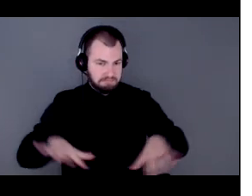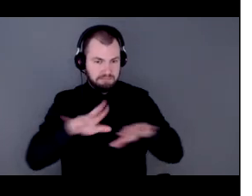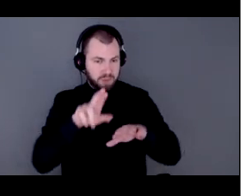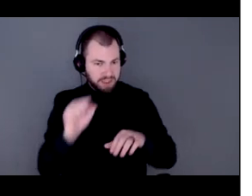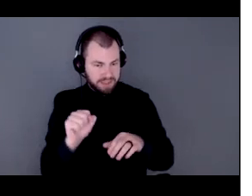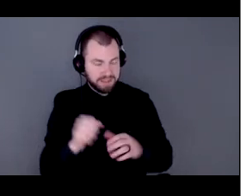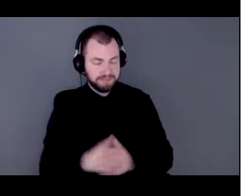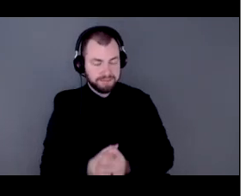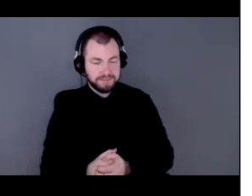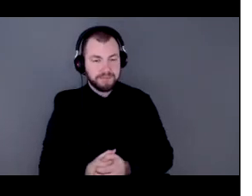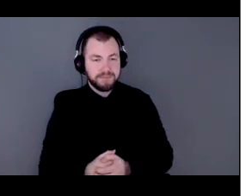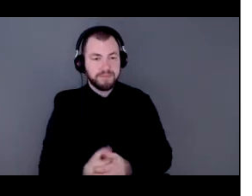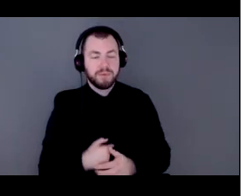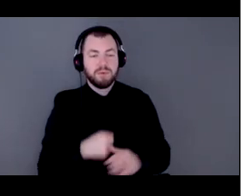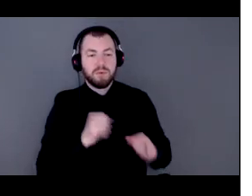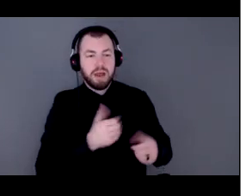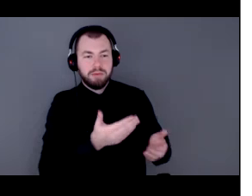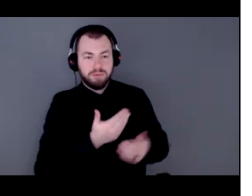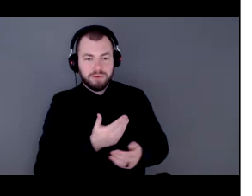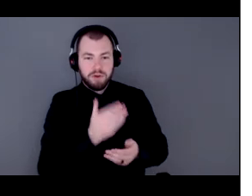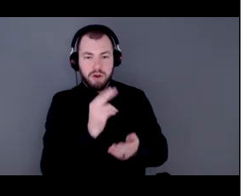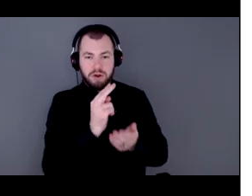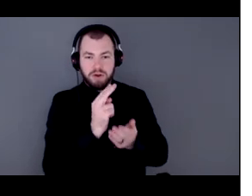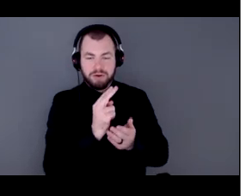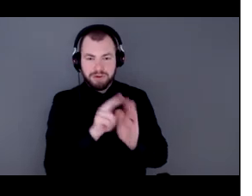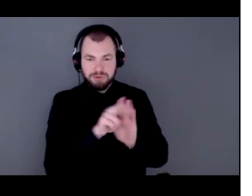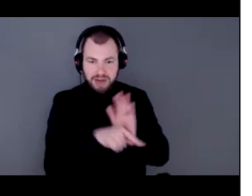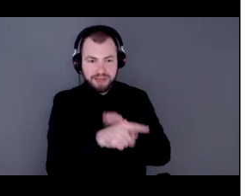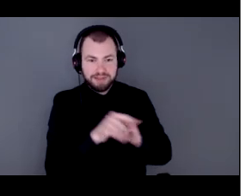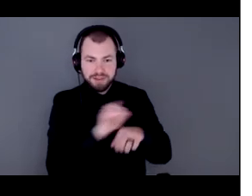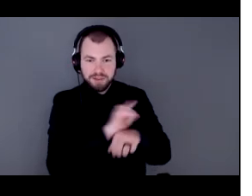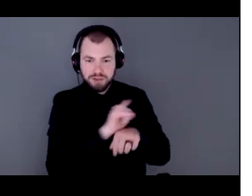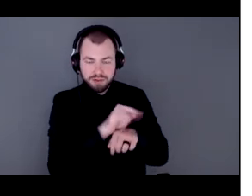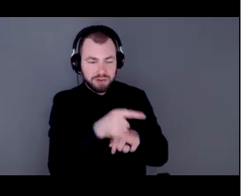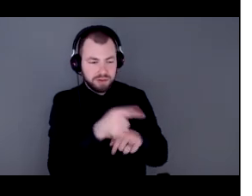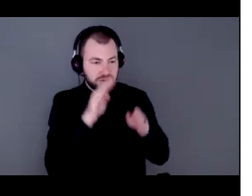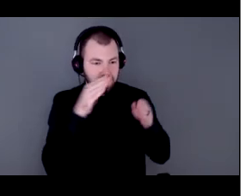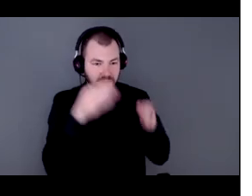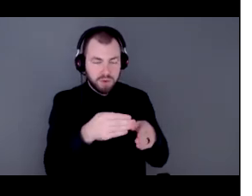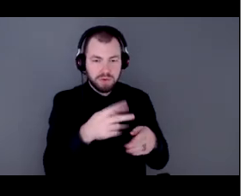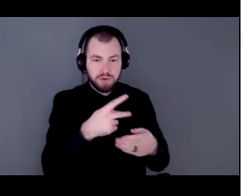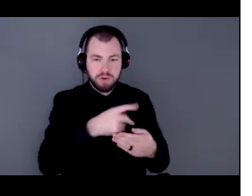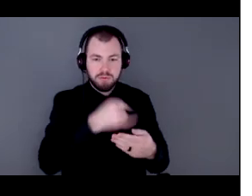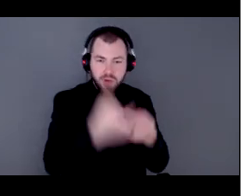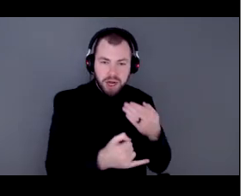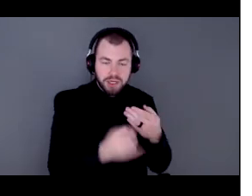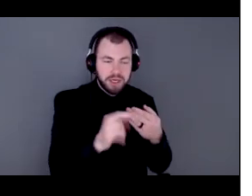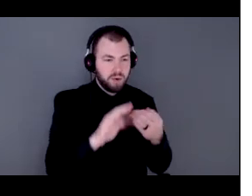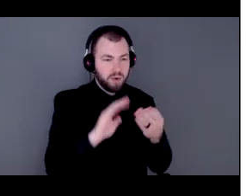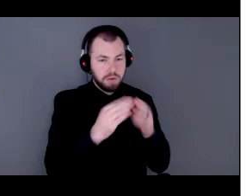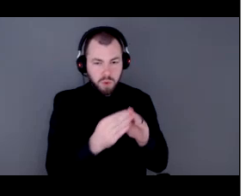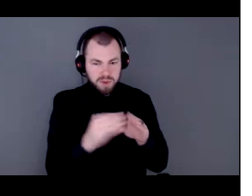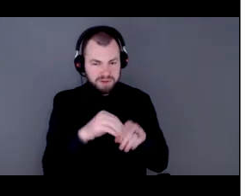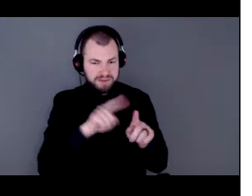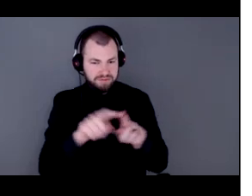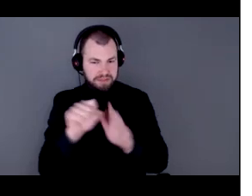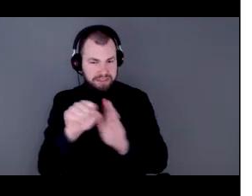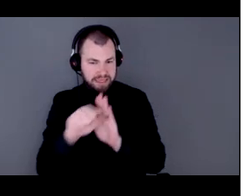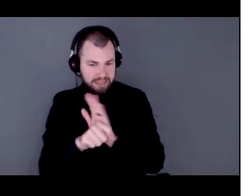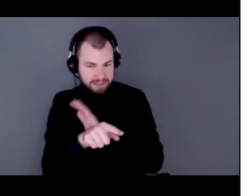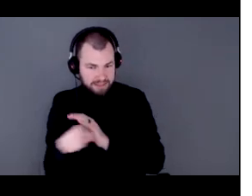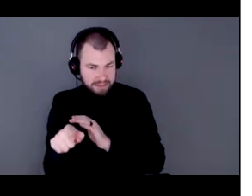bring in undergrad interns that focus on a project or a community within the different states, as well as we have